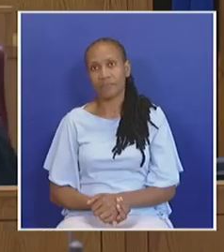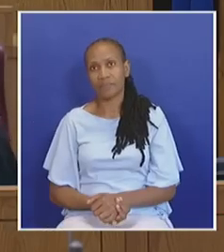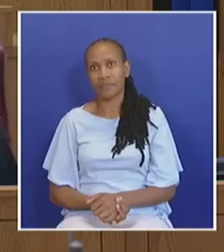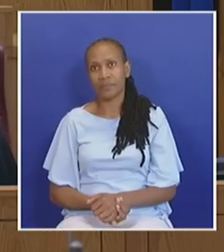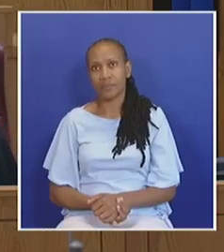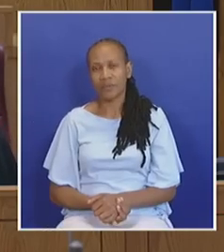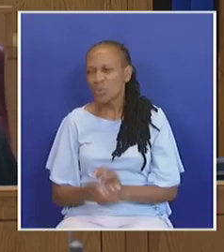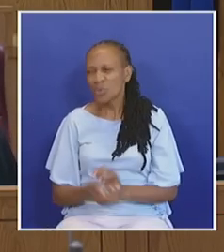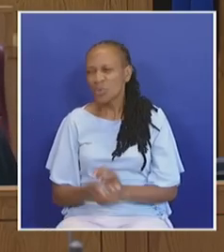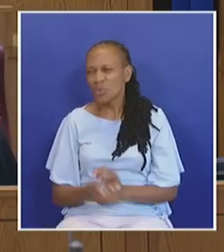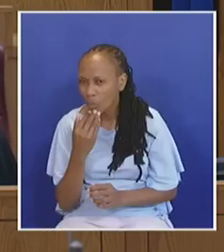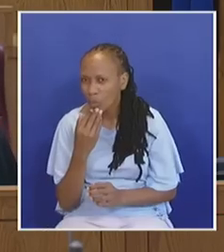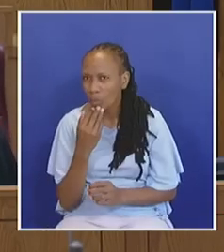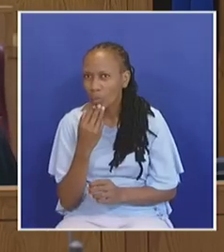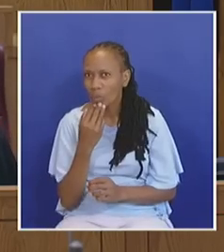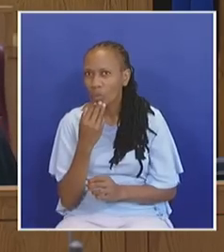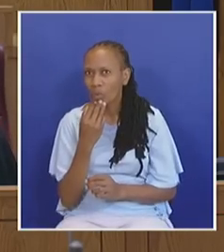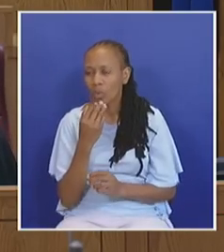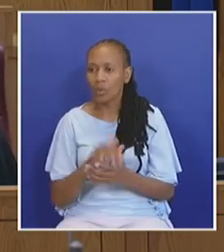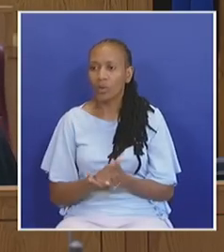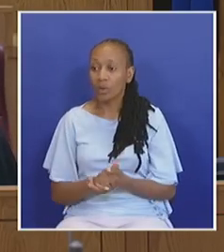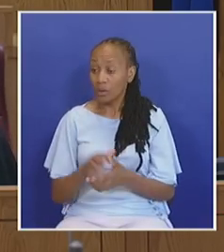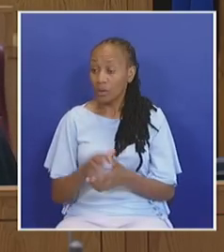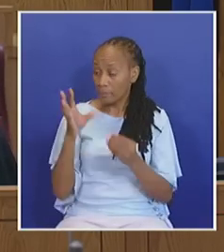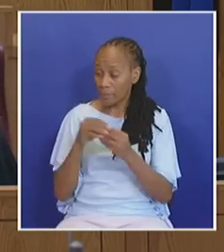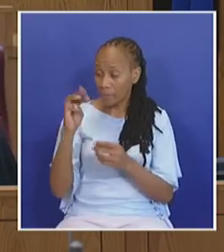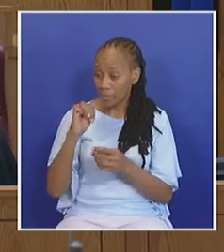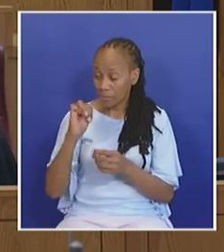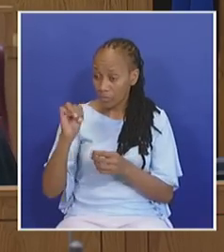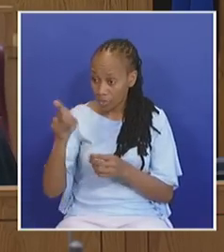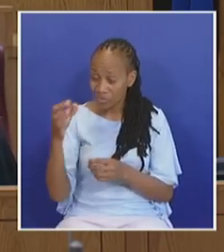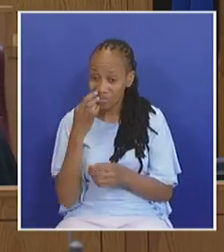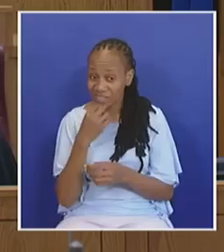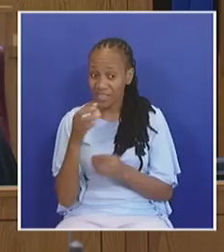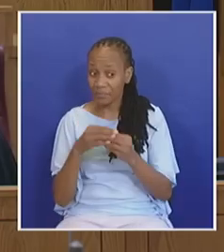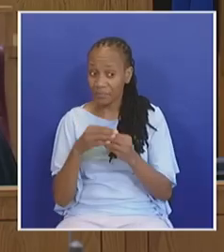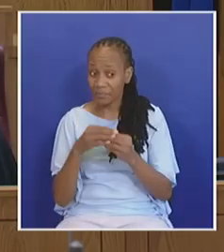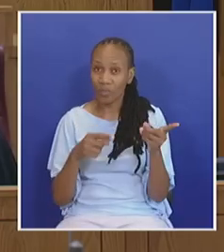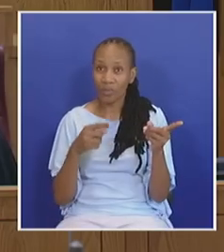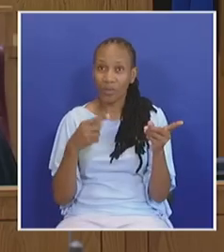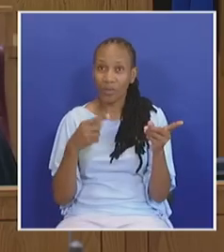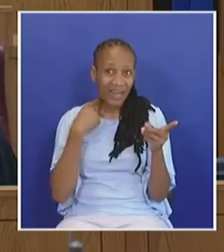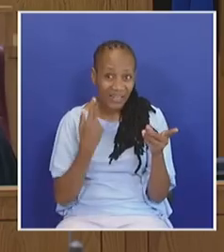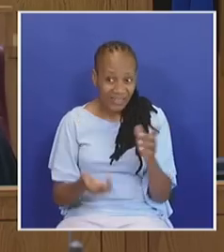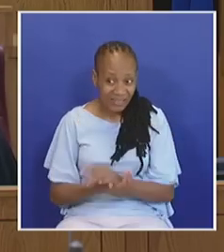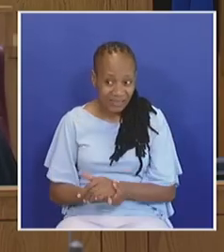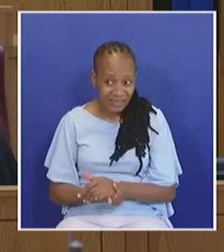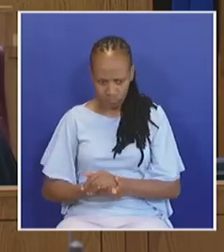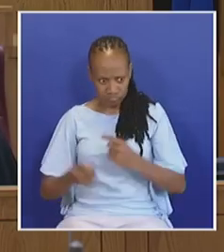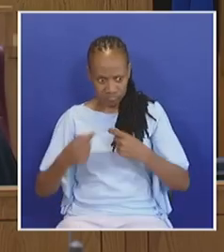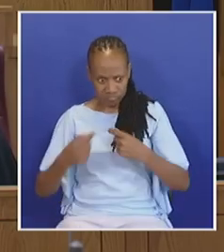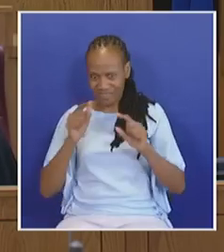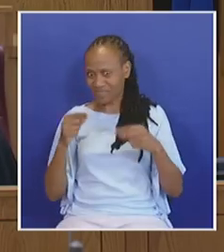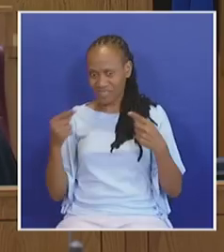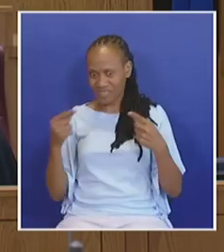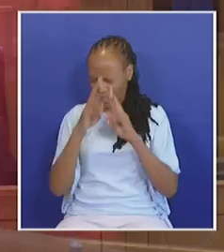Mukhosi or Mukweli. Honorable Mukweli, did you say Honorable Manopole is lying? Nyamanga si rialo ke tlotla mmeo. Ke